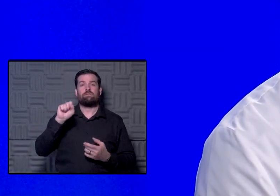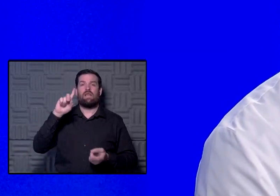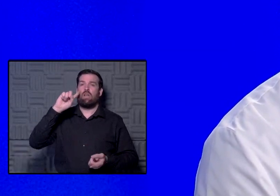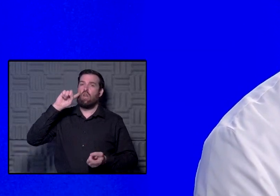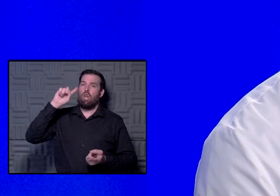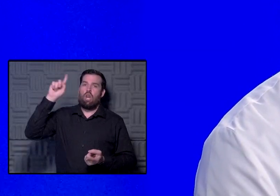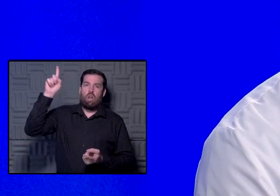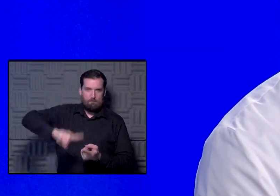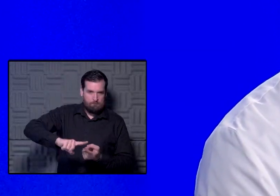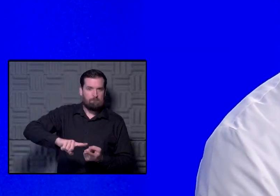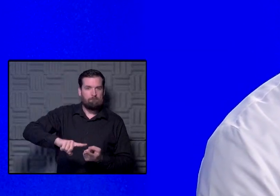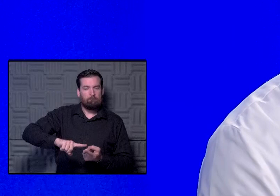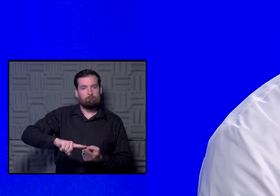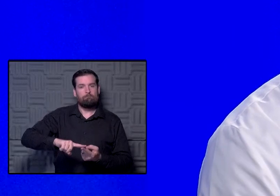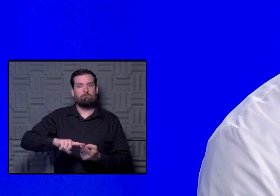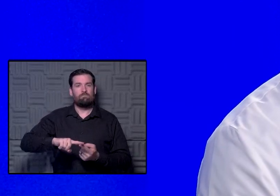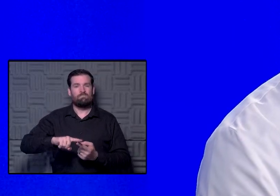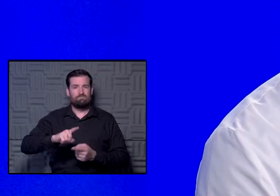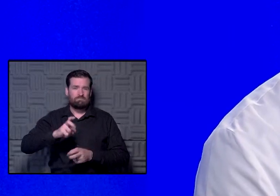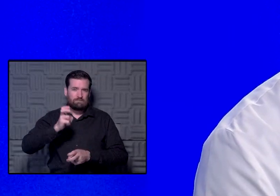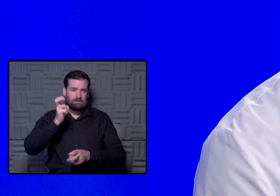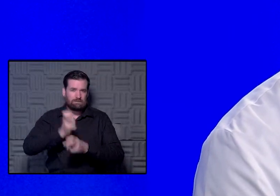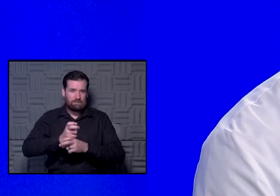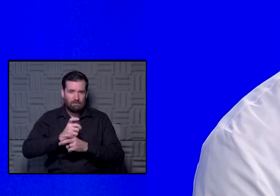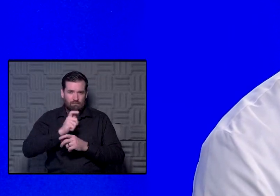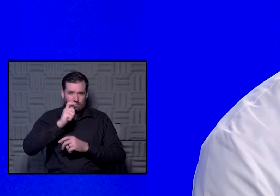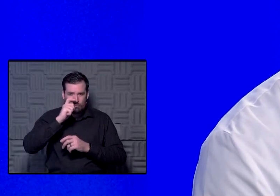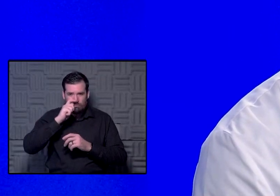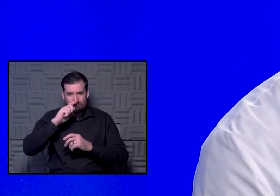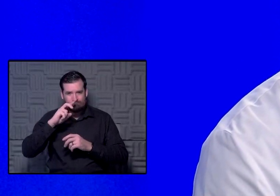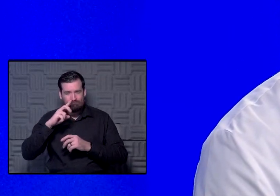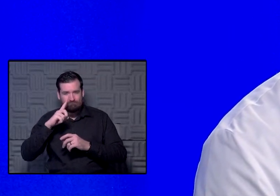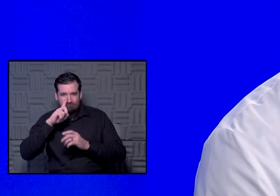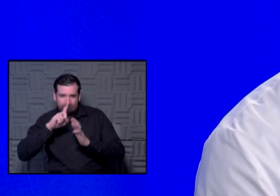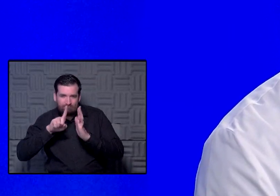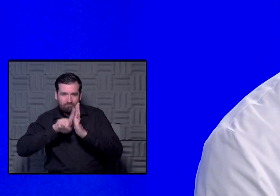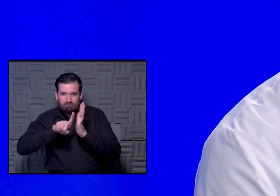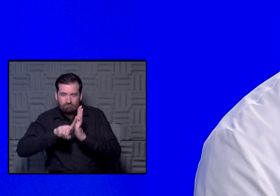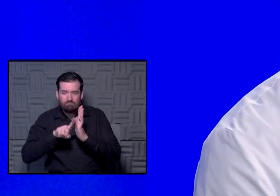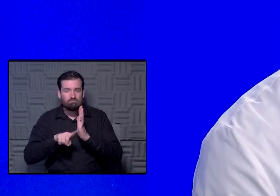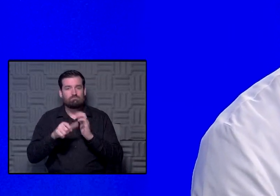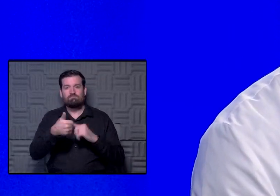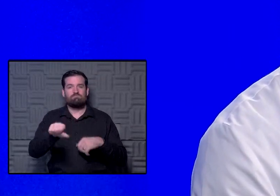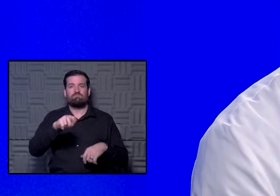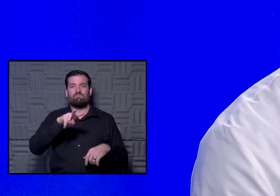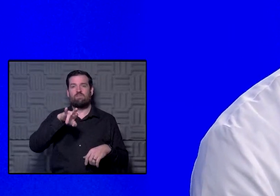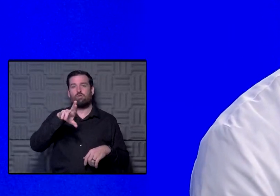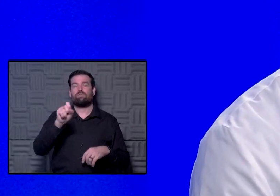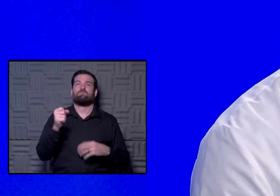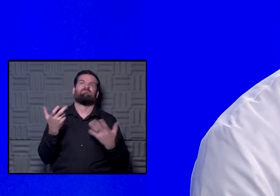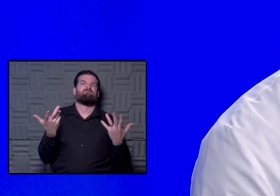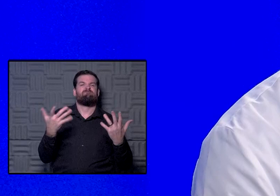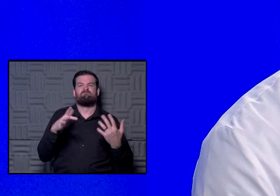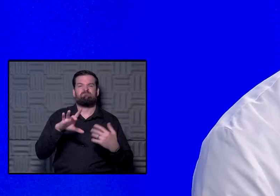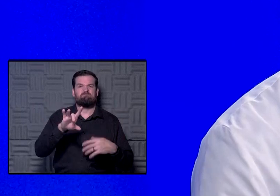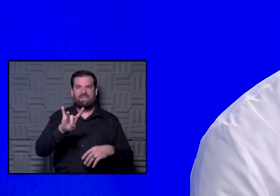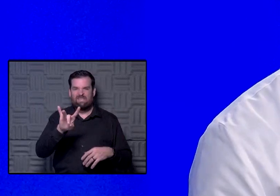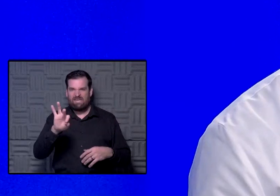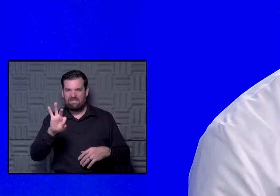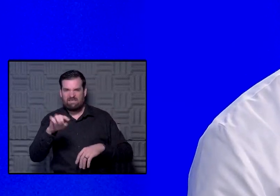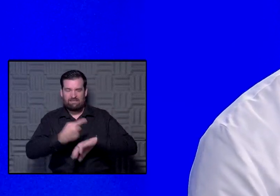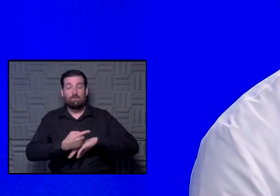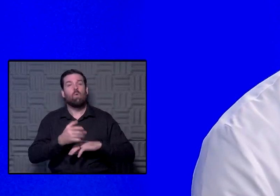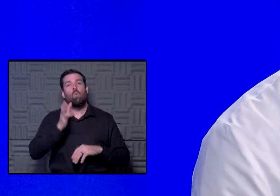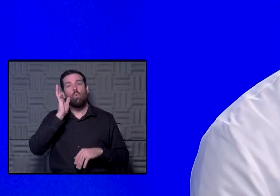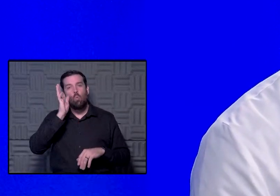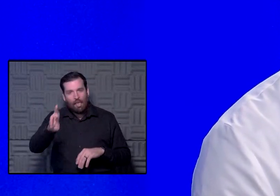goes down. It's very difficult to culture any replication competent or infectious virus, say after about 8 days. Certainly there's going to